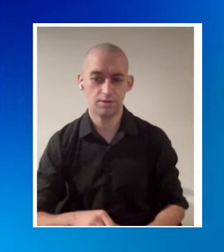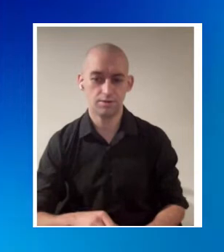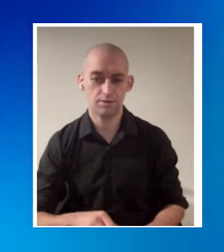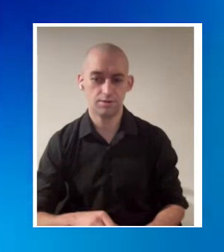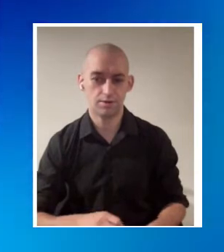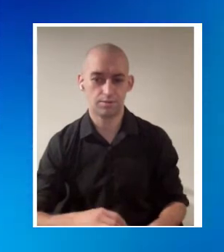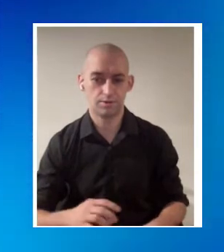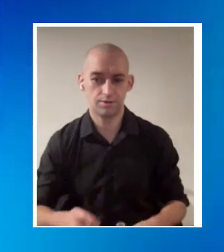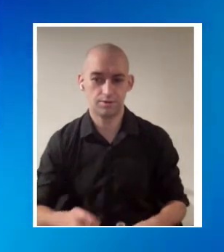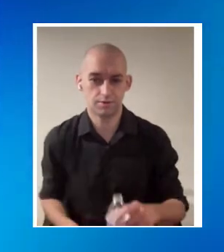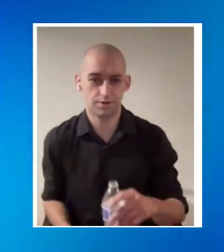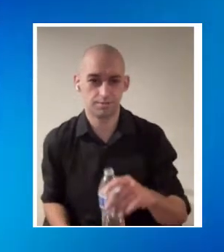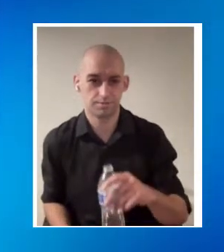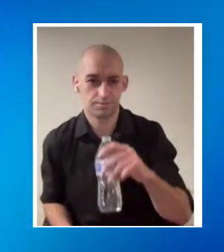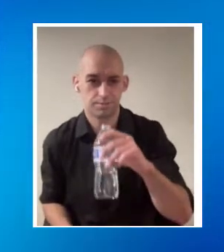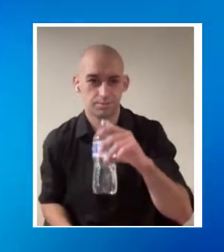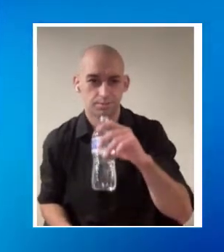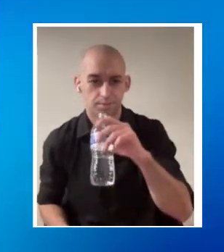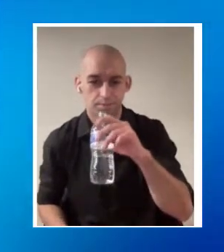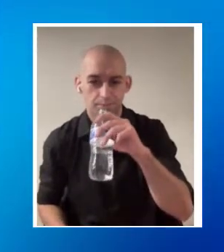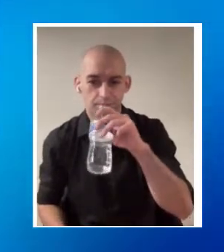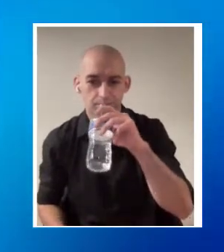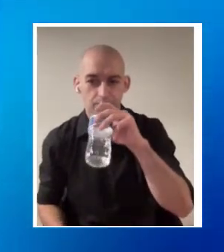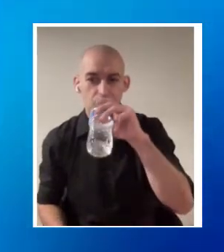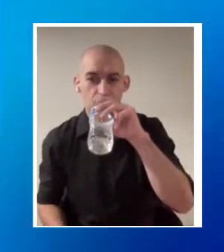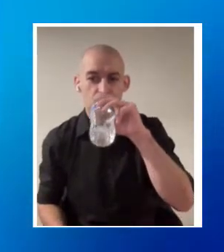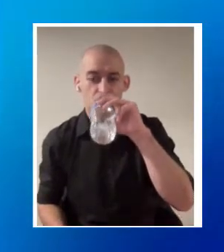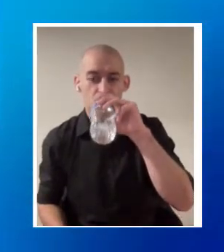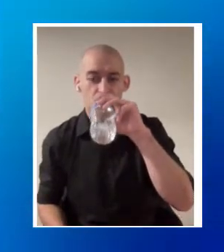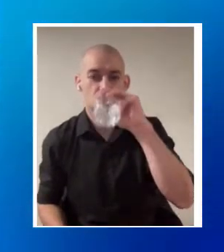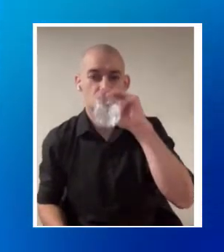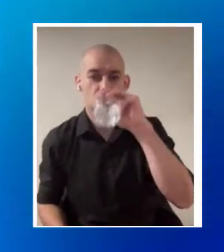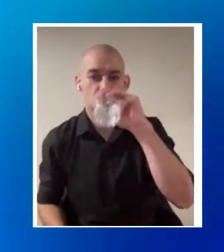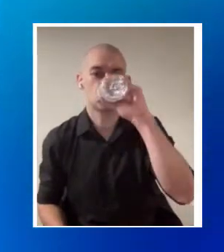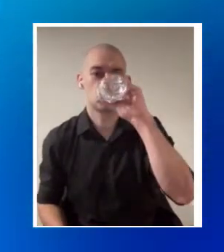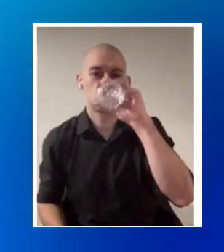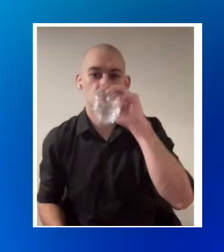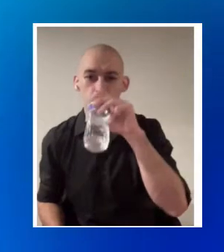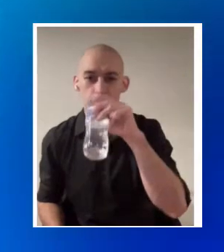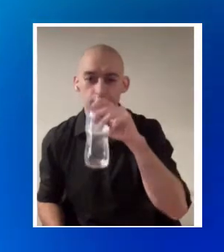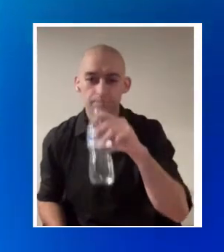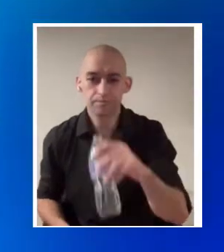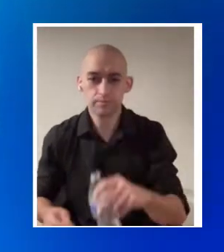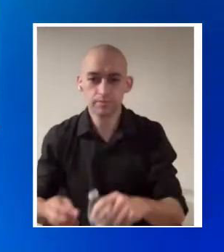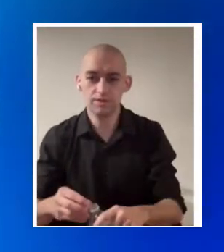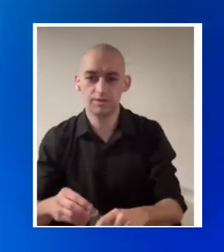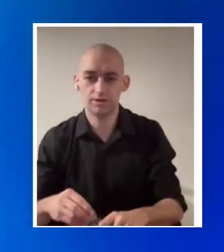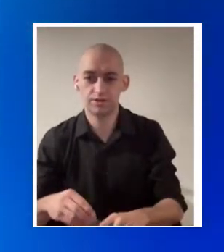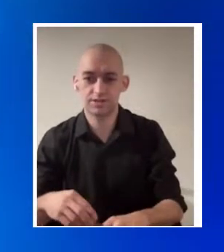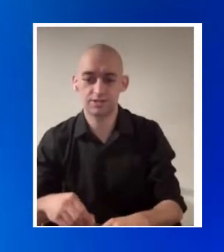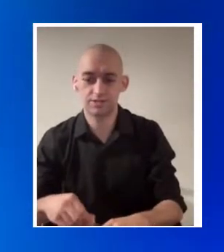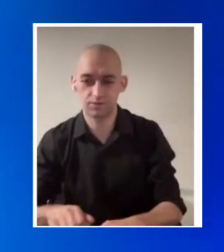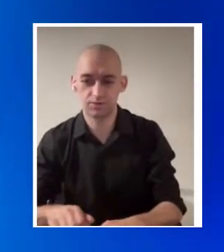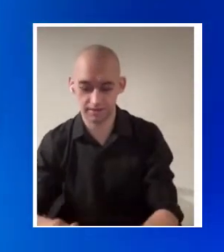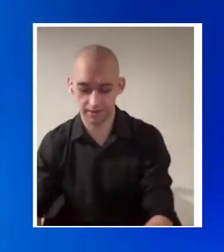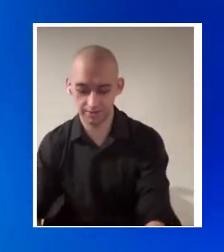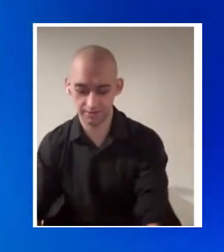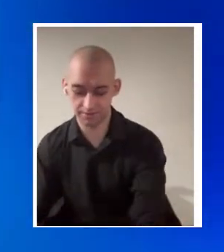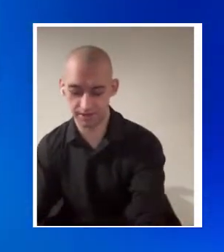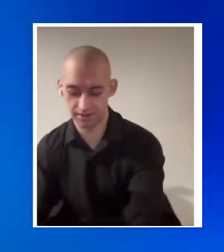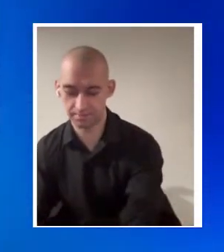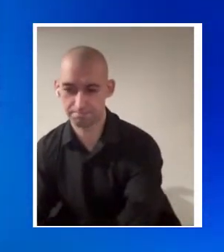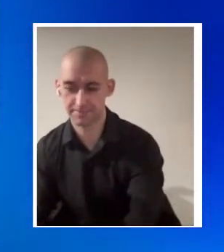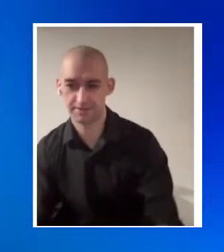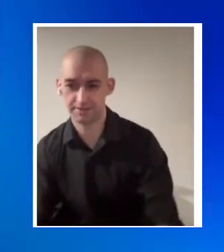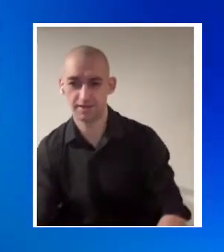screen. So, and including Candace, she's a valued member of our team as well.